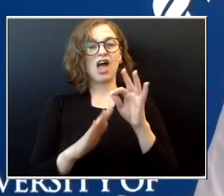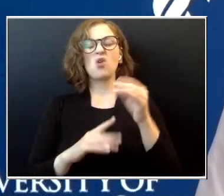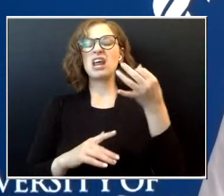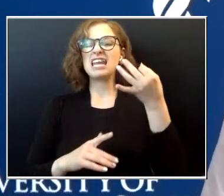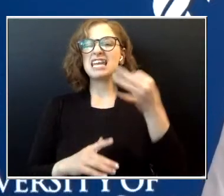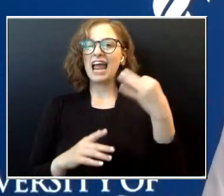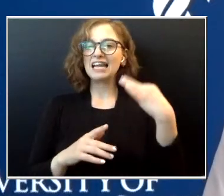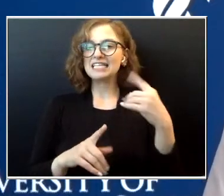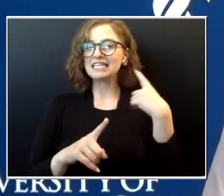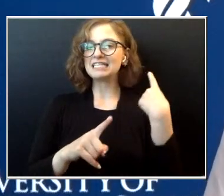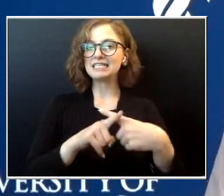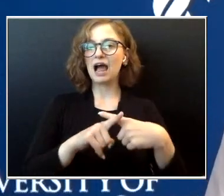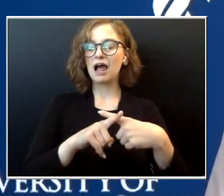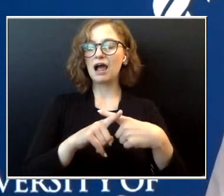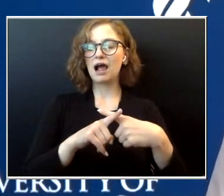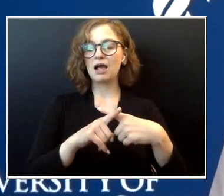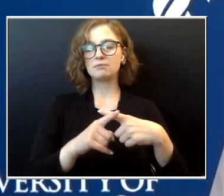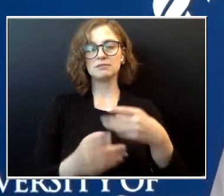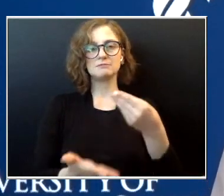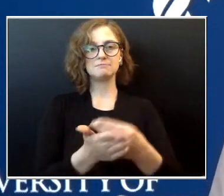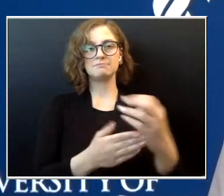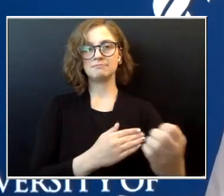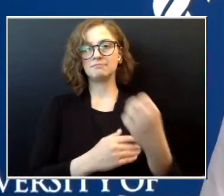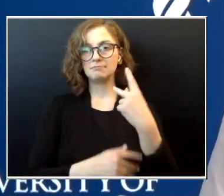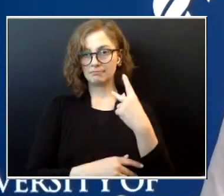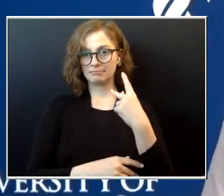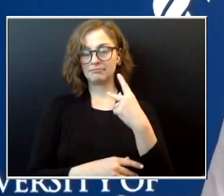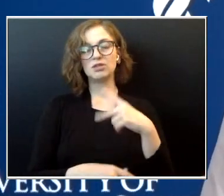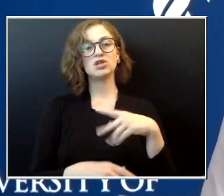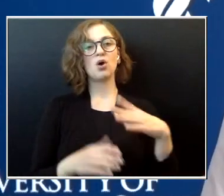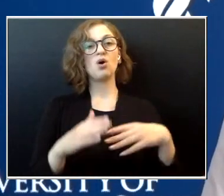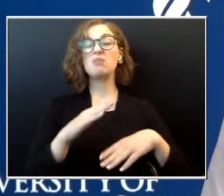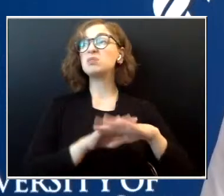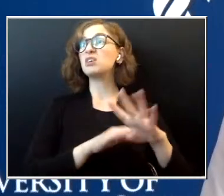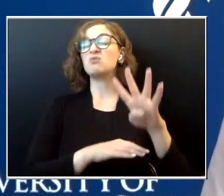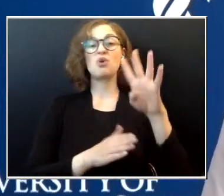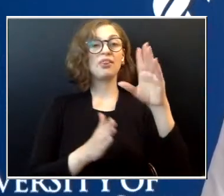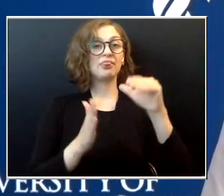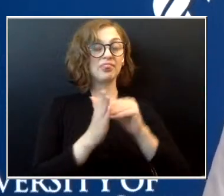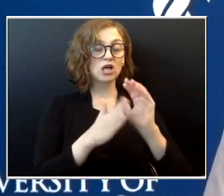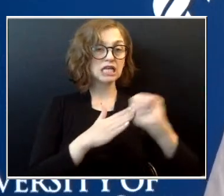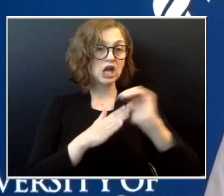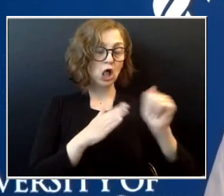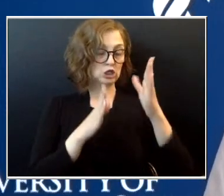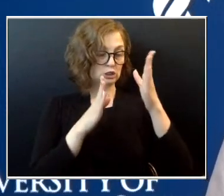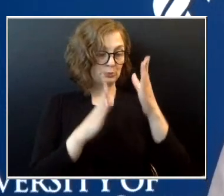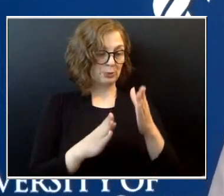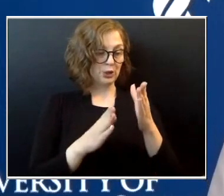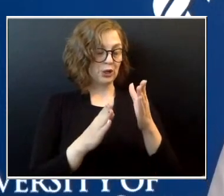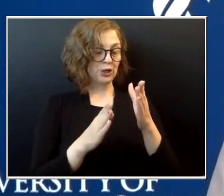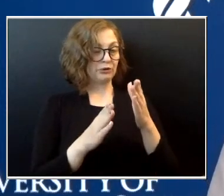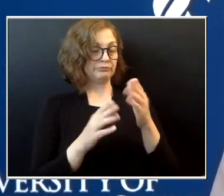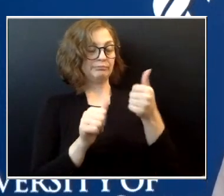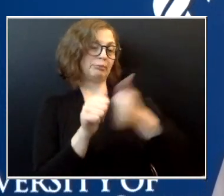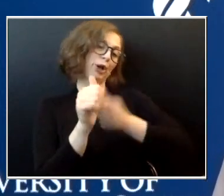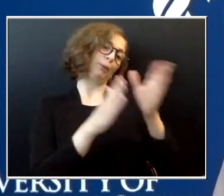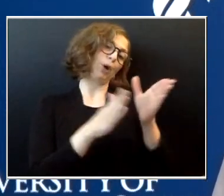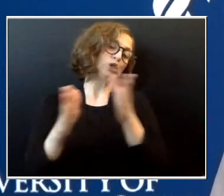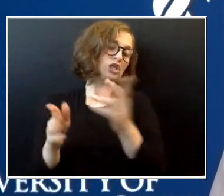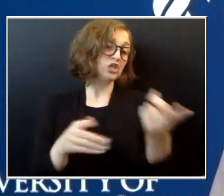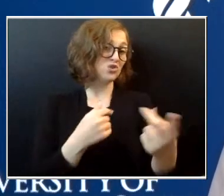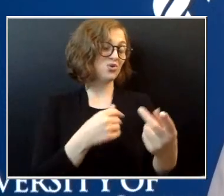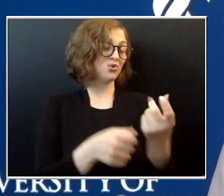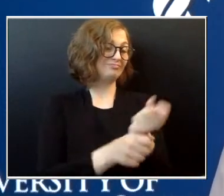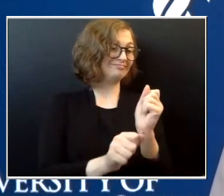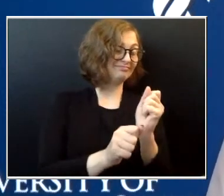So up to $4,000 per person that you were saving or helping with the economy because these